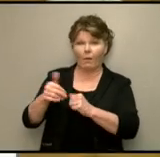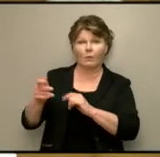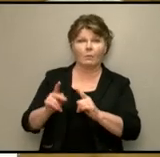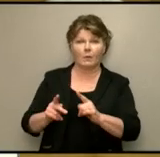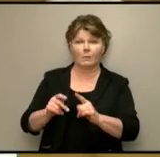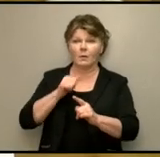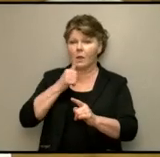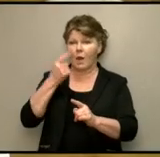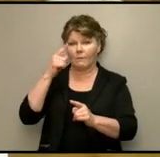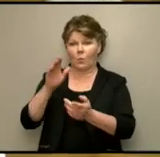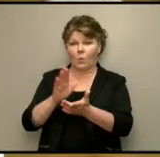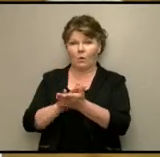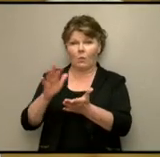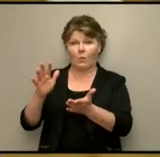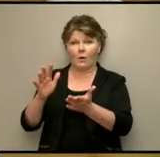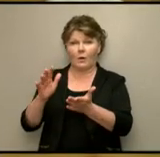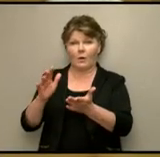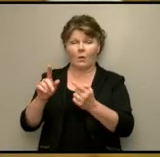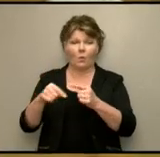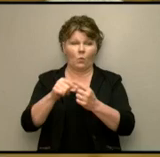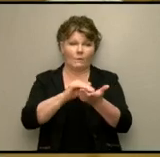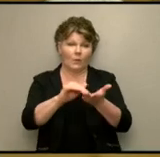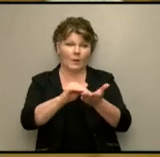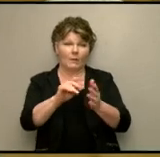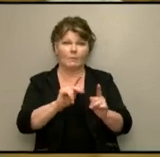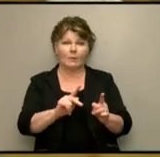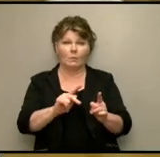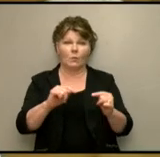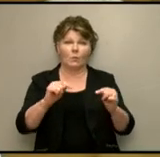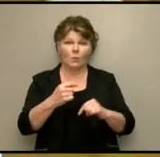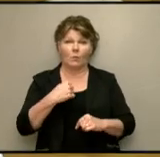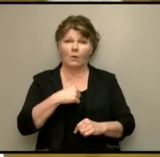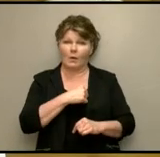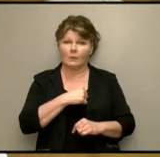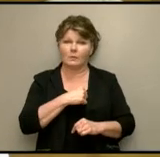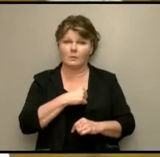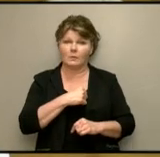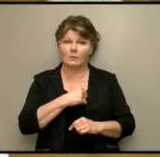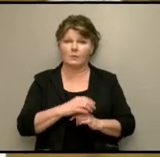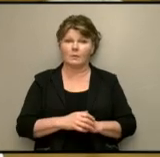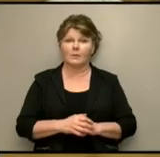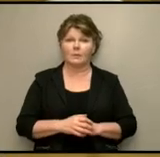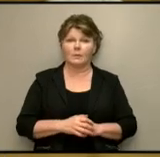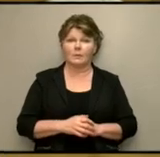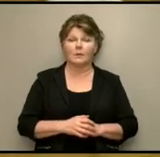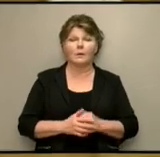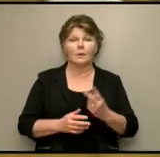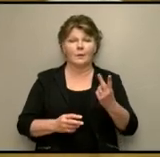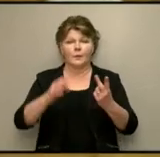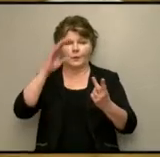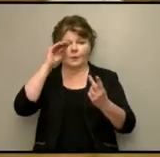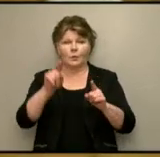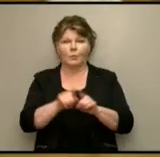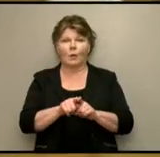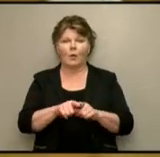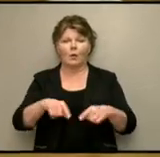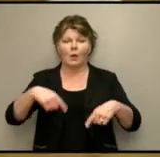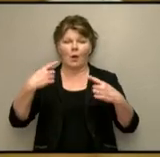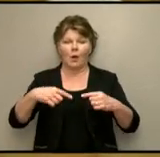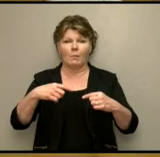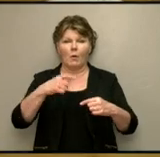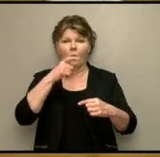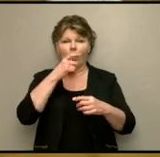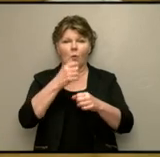noticed, and when we forgive those who hurt us. This all reminds me of those two brothers arguing over who would get the first batch